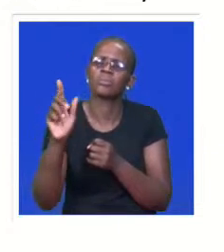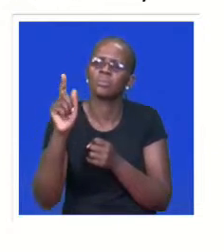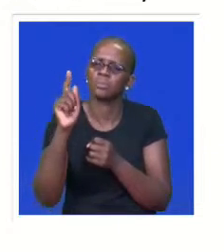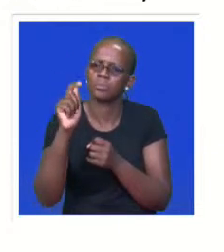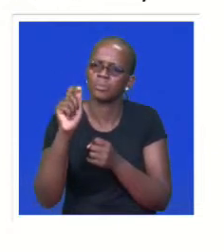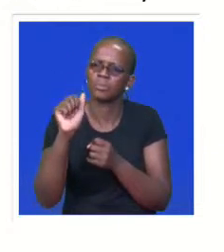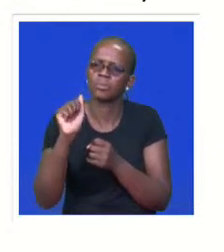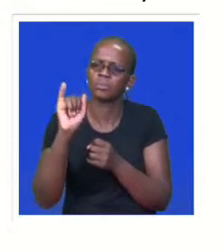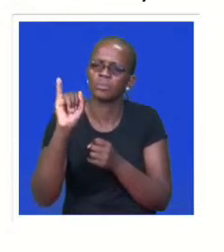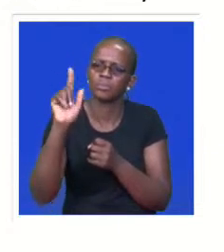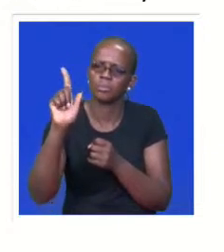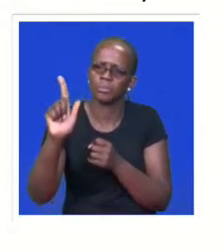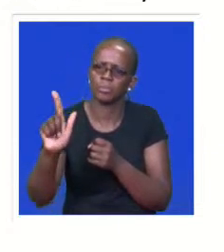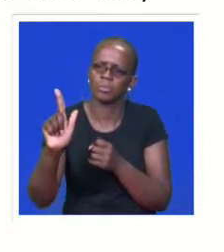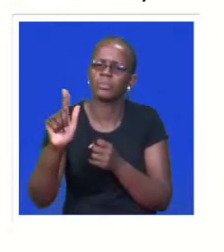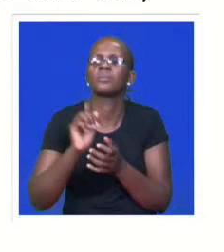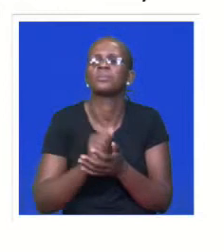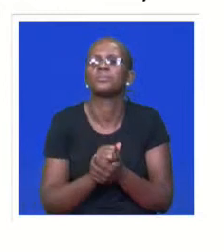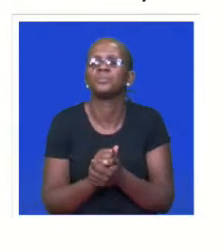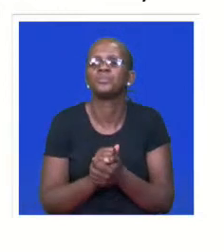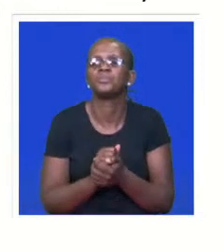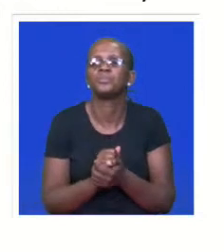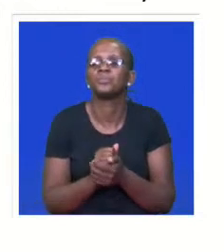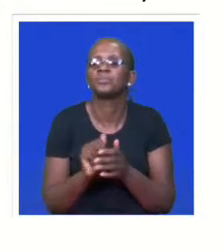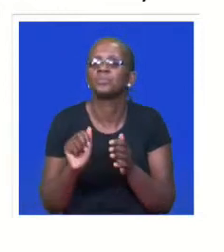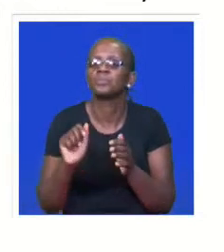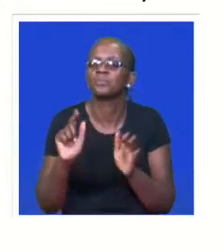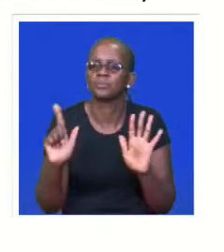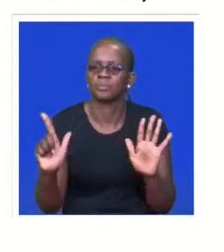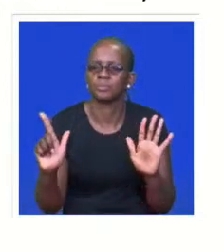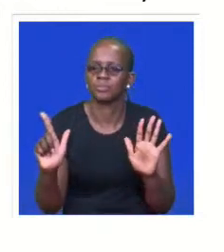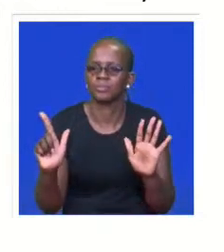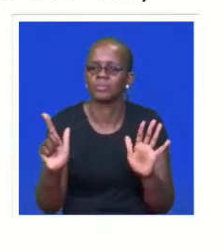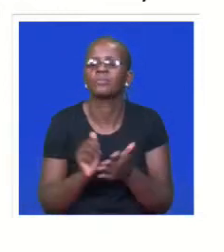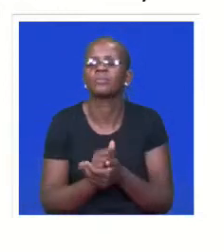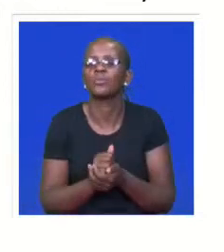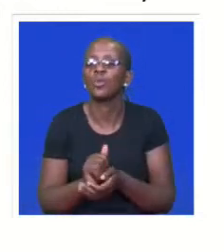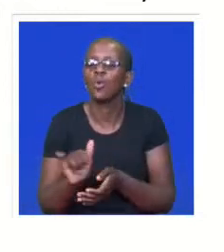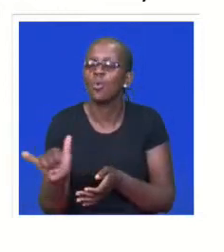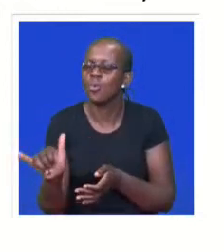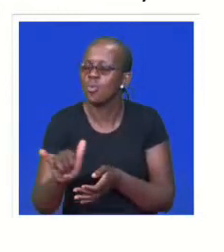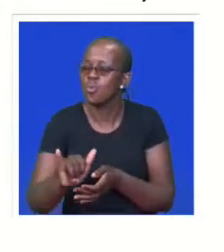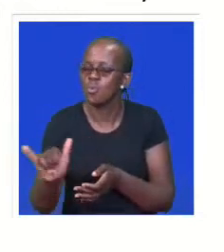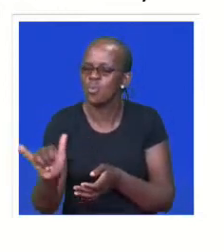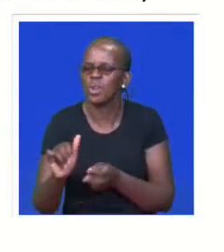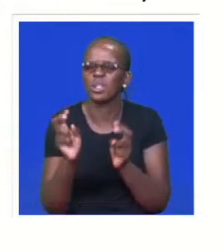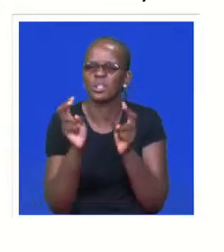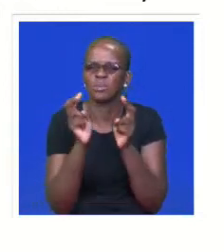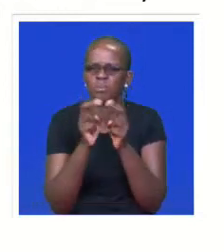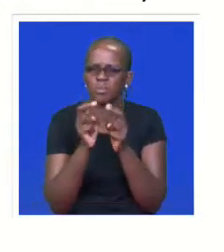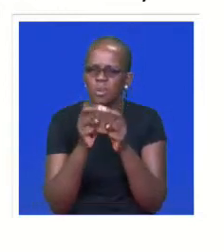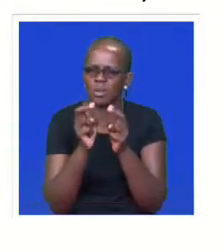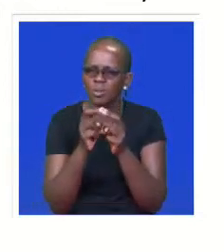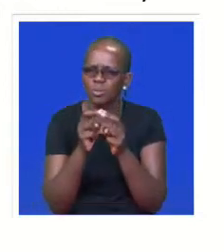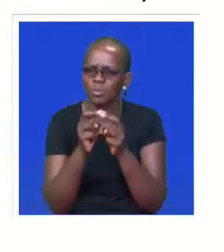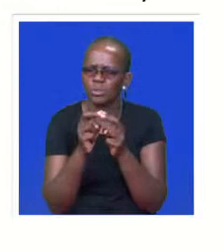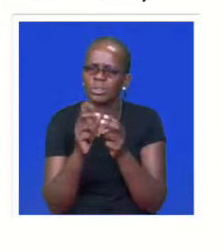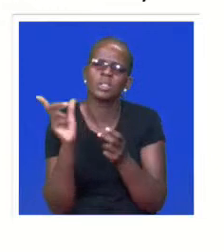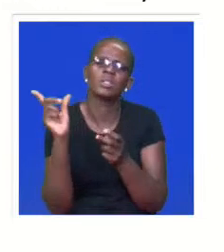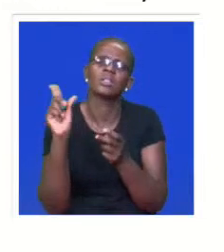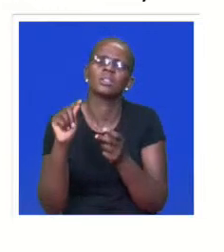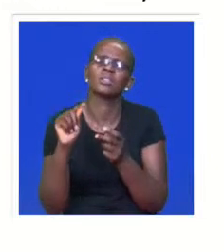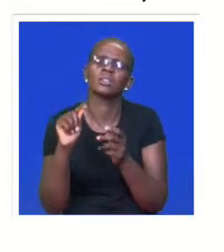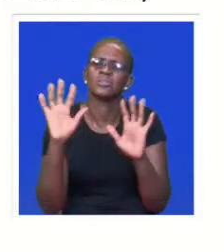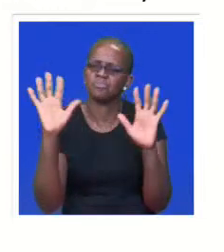Tail. Number 7. Which mouse did a wonderful job?